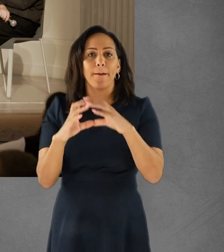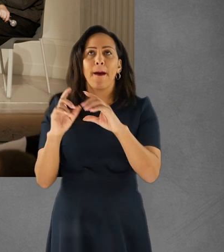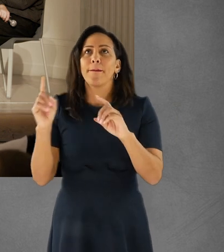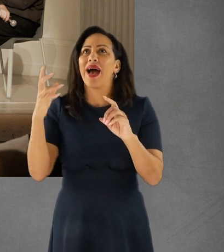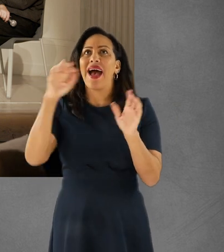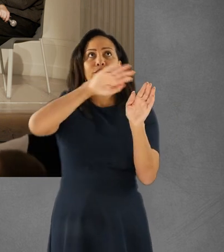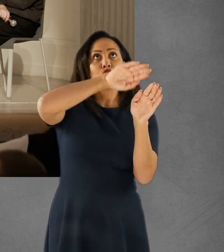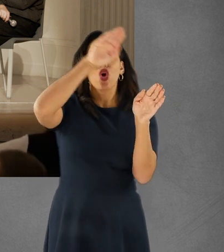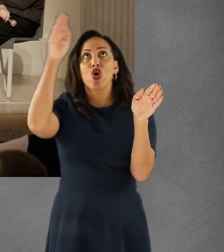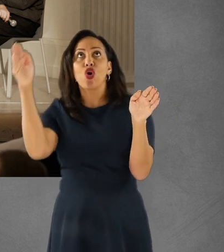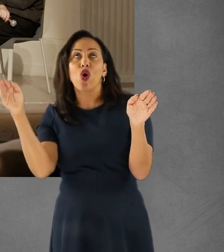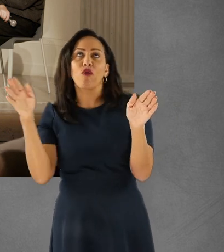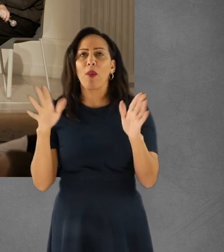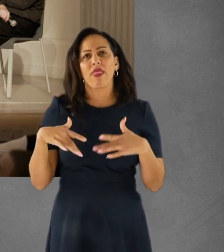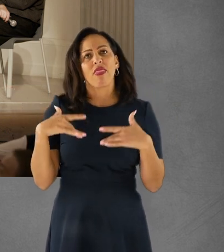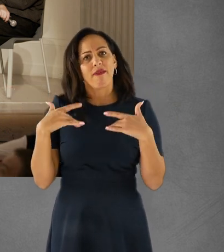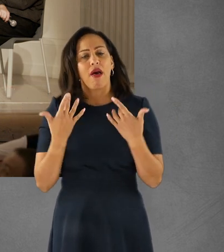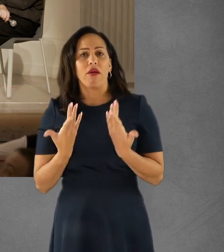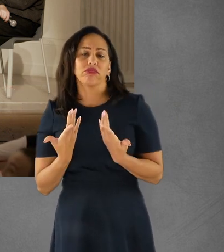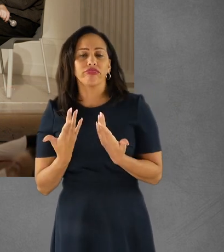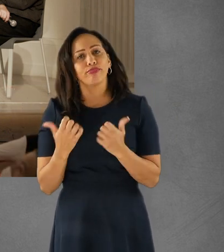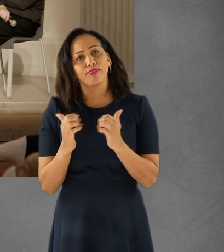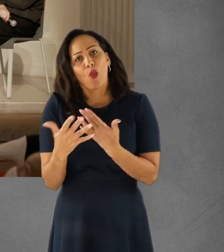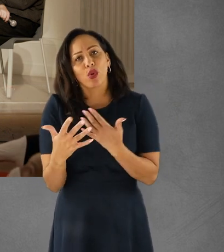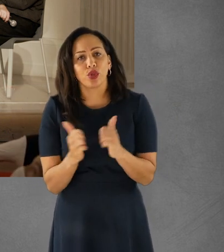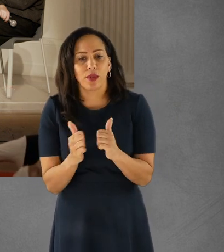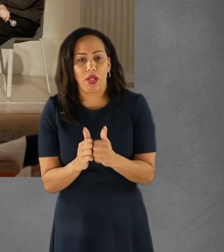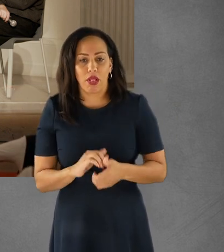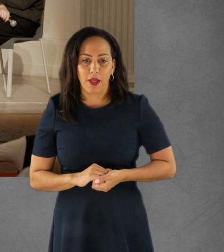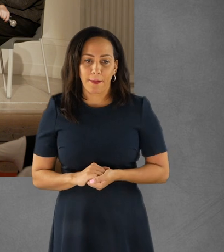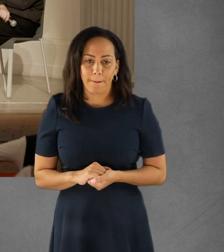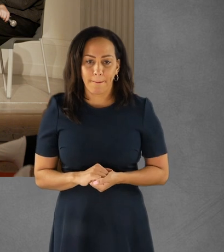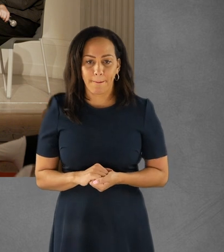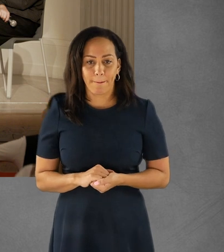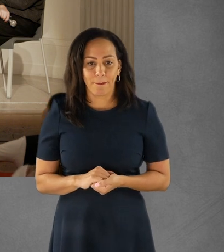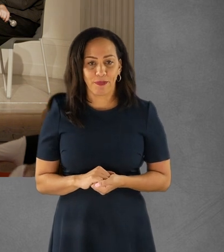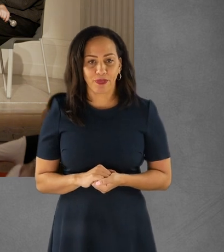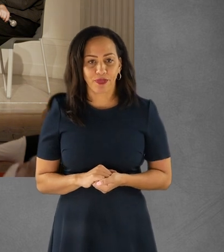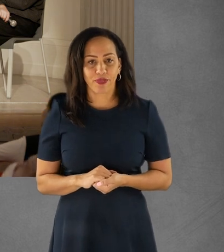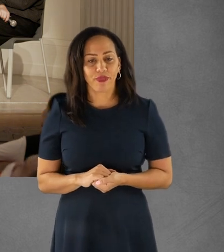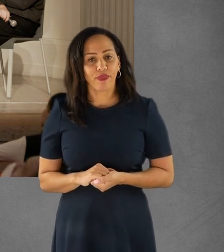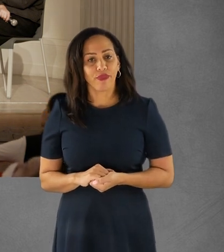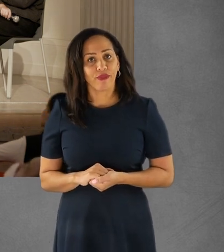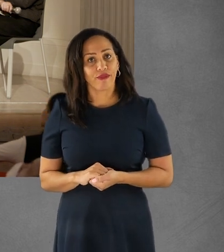which is not a planetarium, but does have at least, you know, the curve in one dimension.